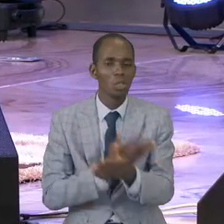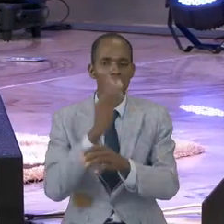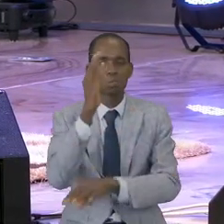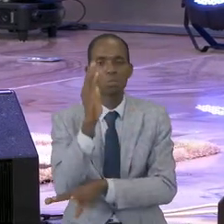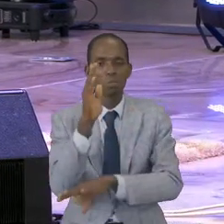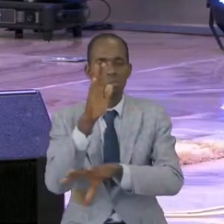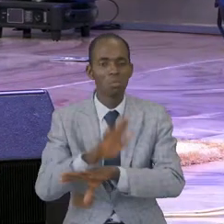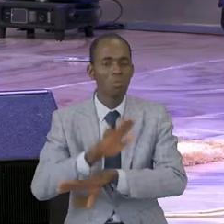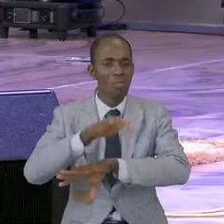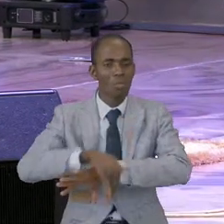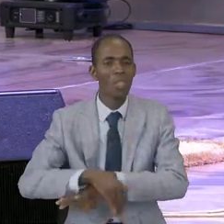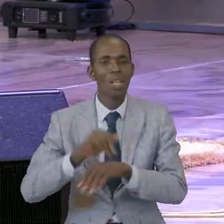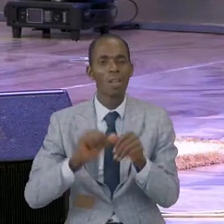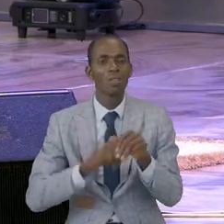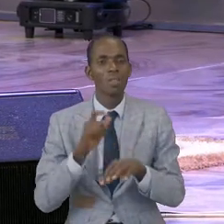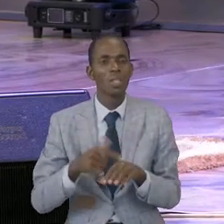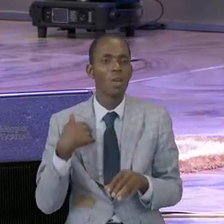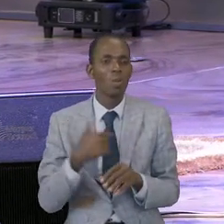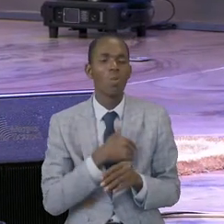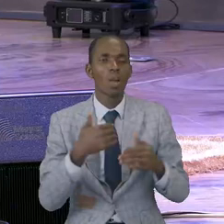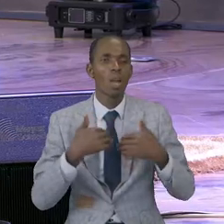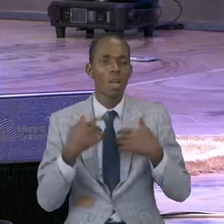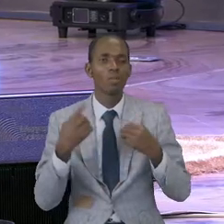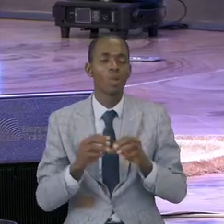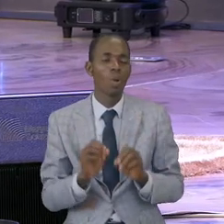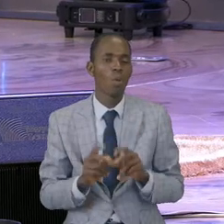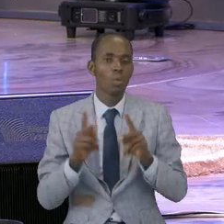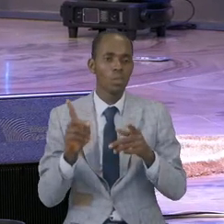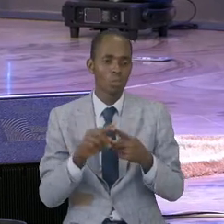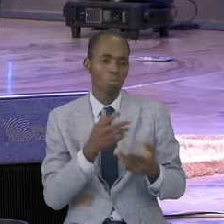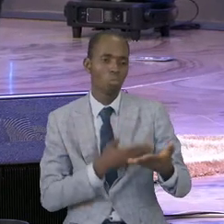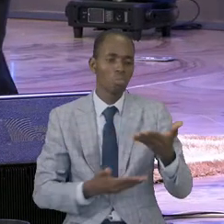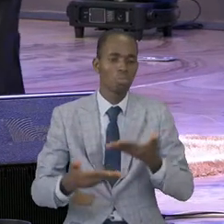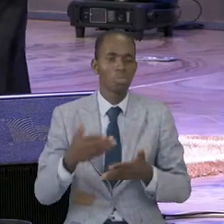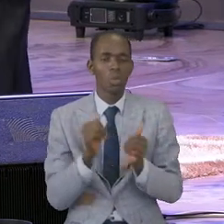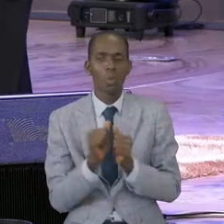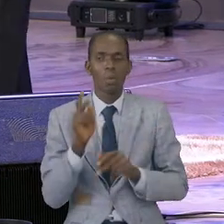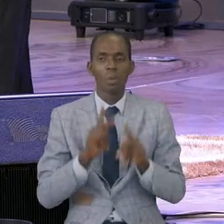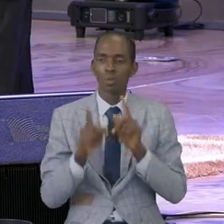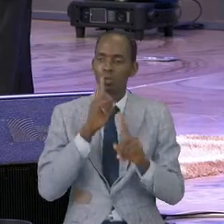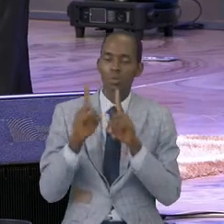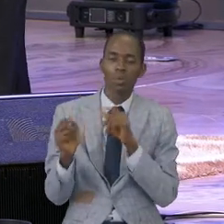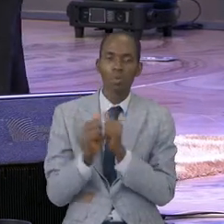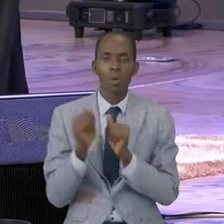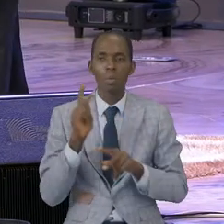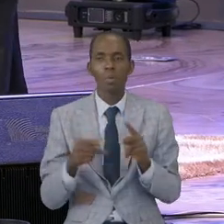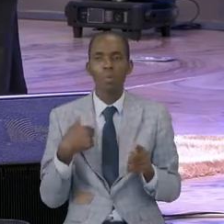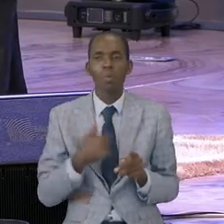evening, anytime we have opportunity to relate with people, to interact with people, we're committed